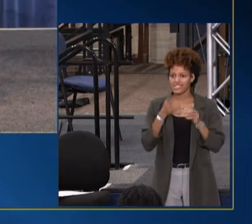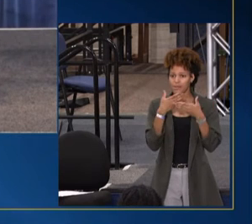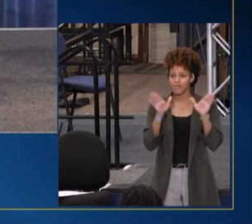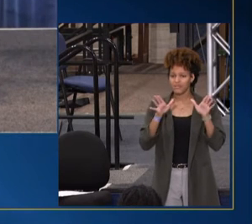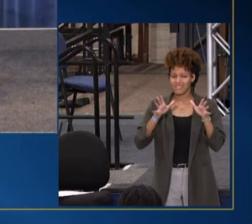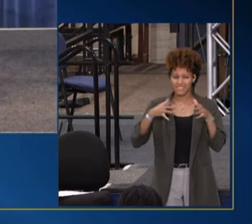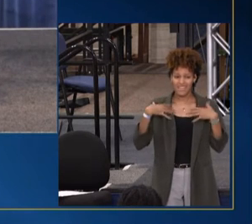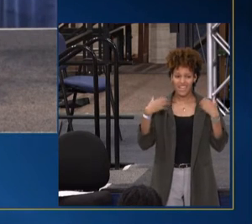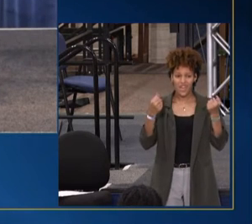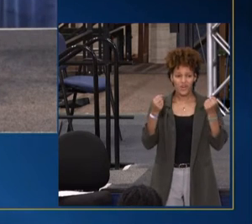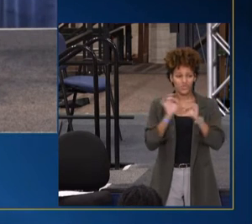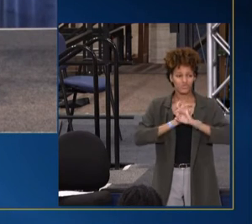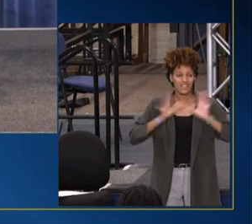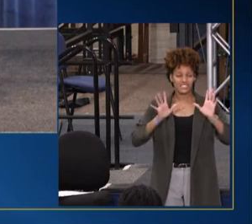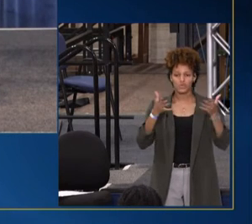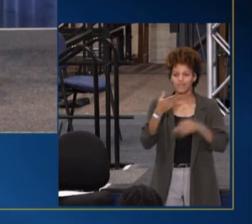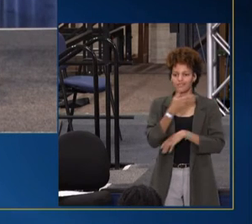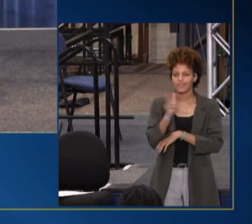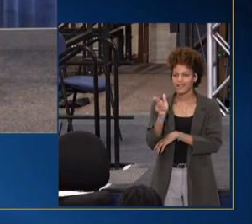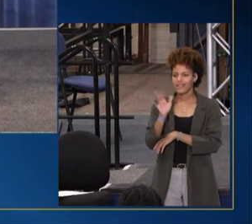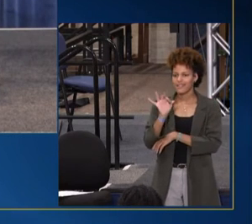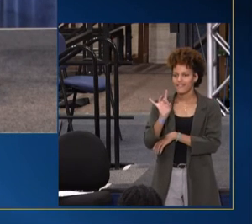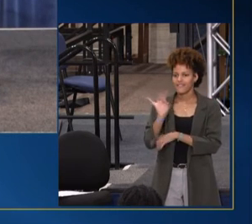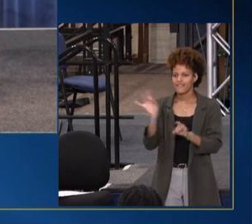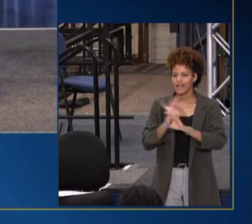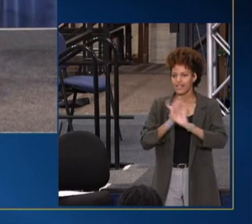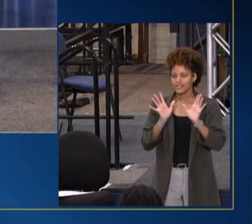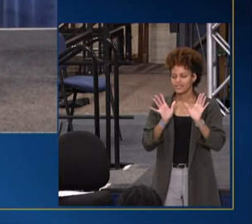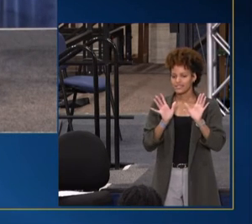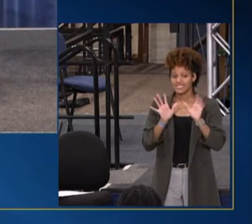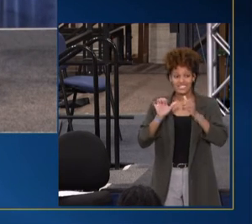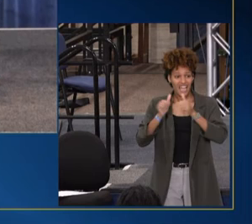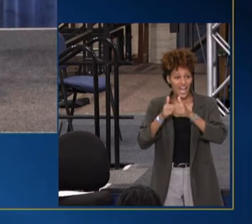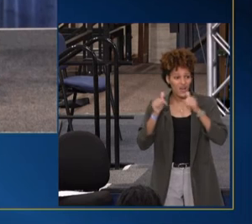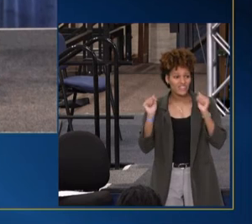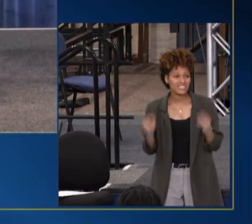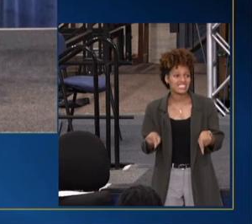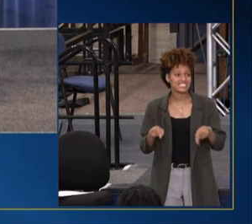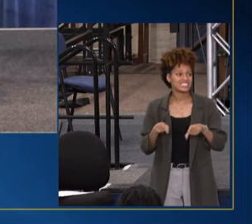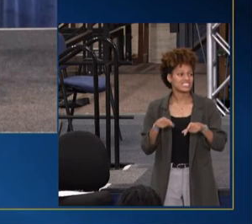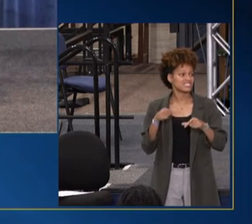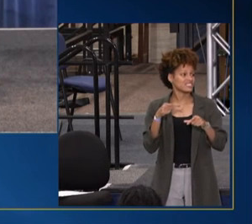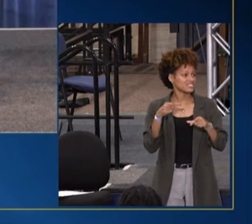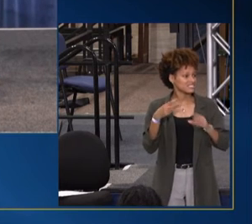crisis is gun violence. Right. The way that it is stealing our people.